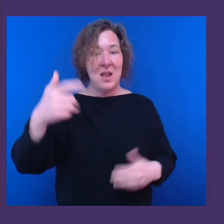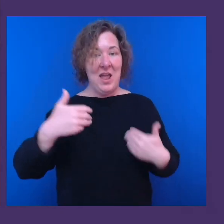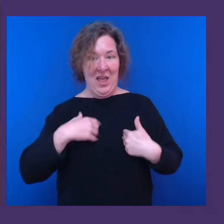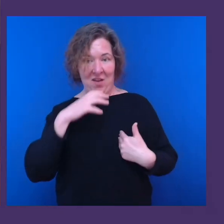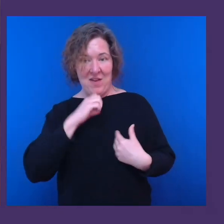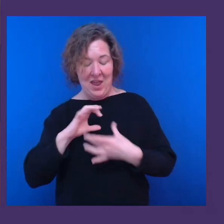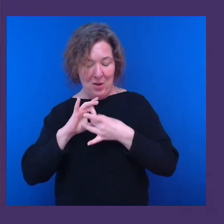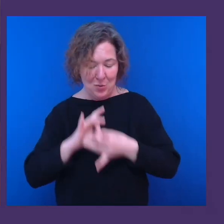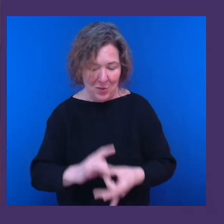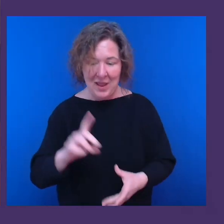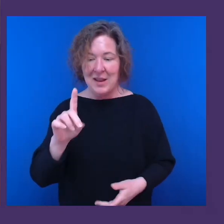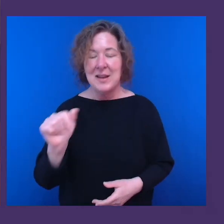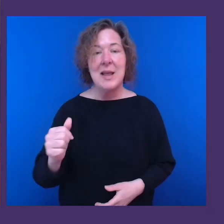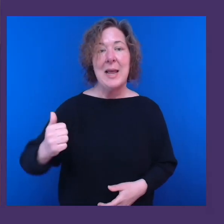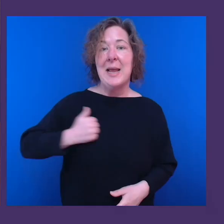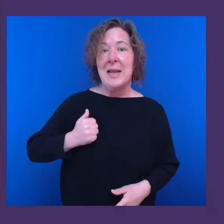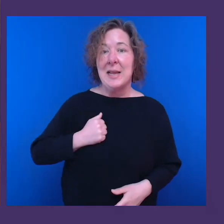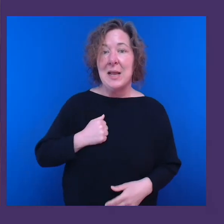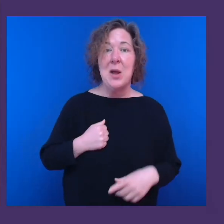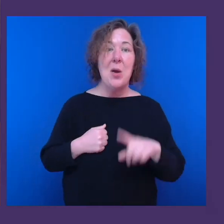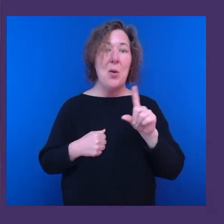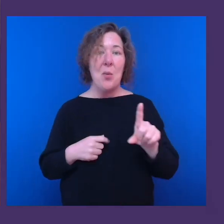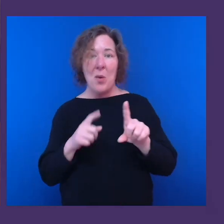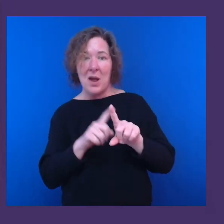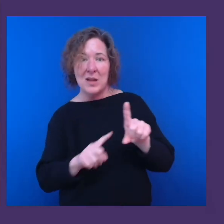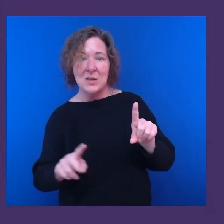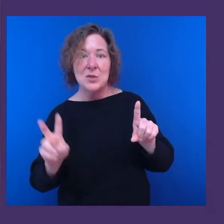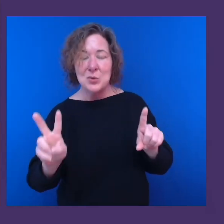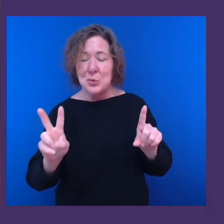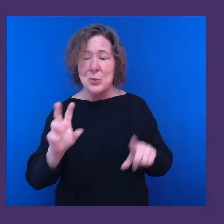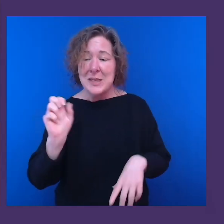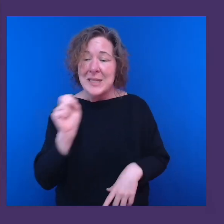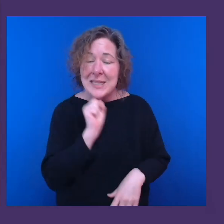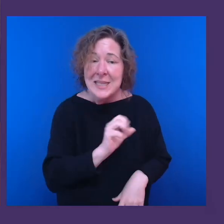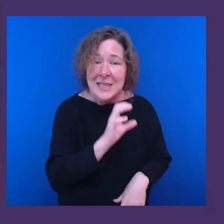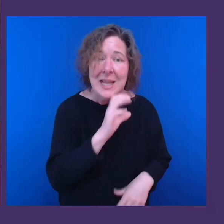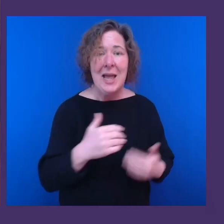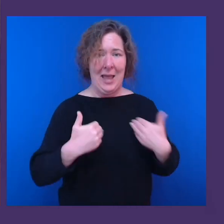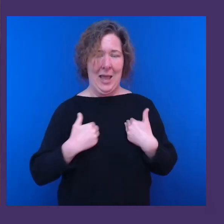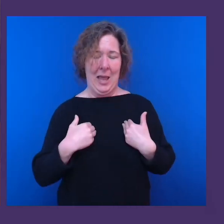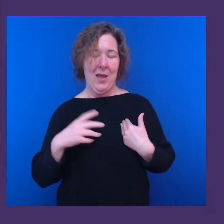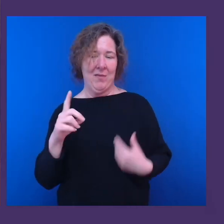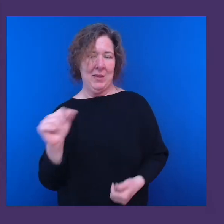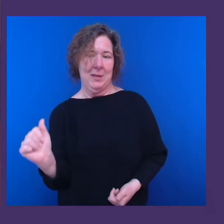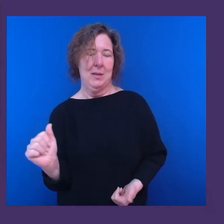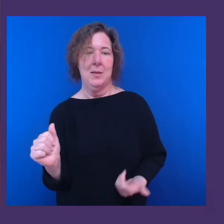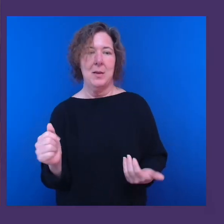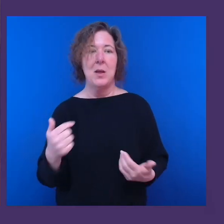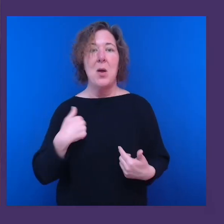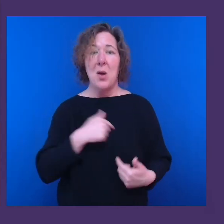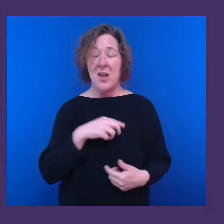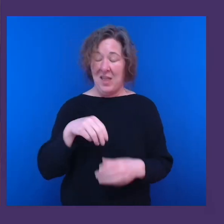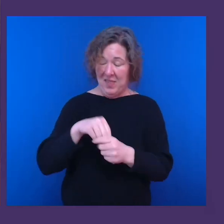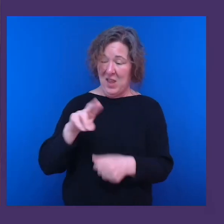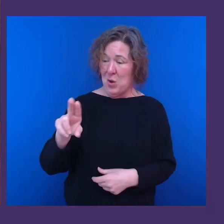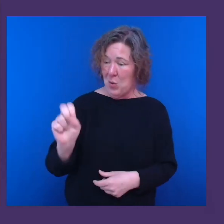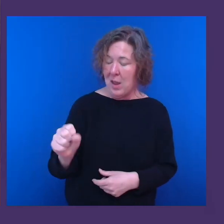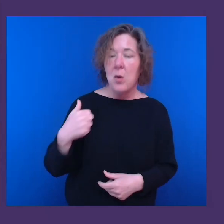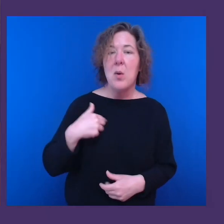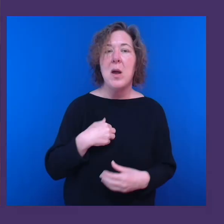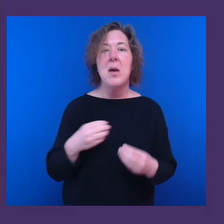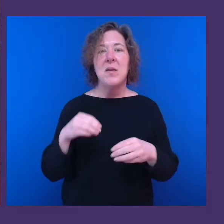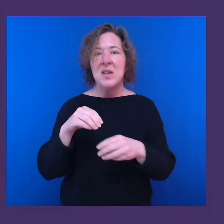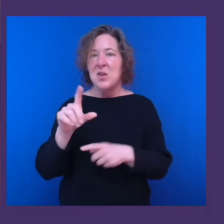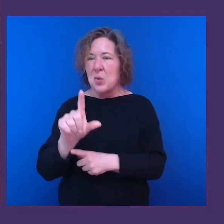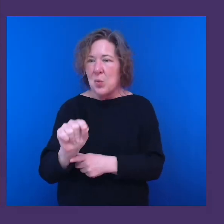In Canada, 1 in 2 seniors experience disability. In the US, we're expecting by 2035 to have more individuals above